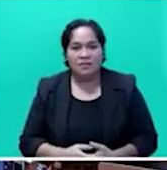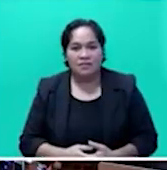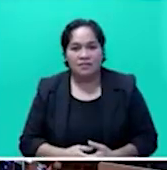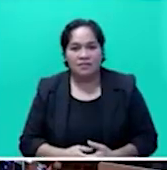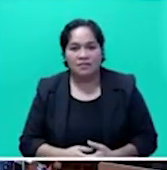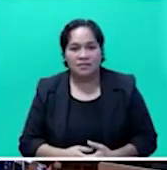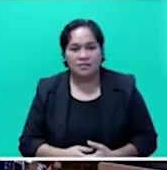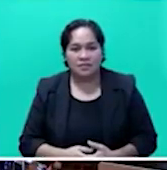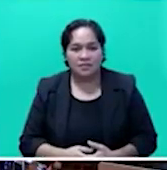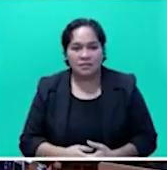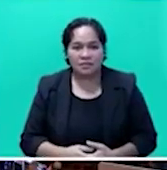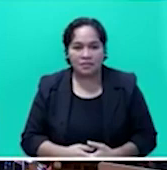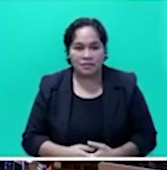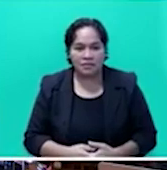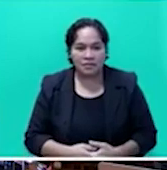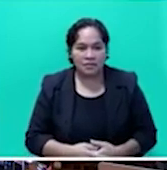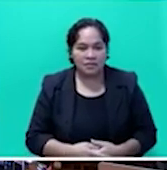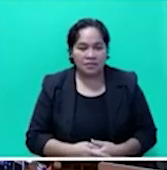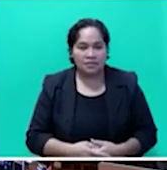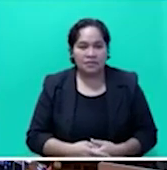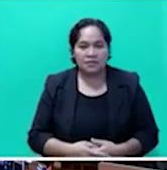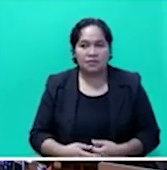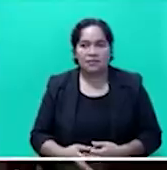thank the Honourable Minister for his contribution.